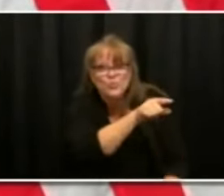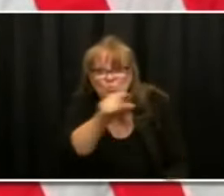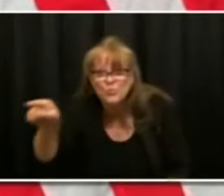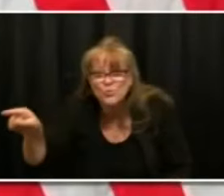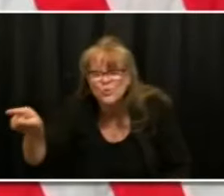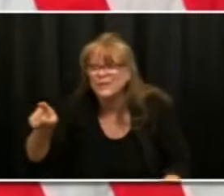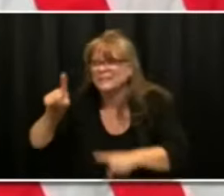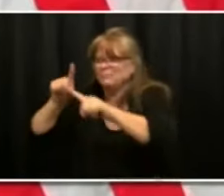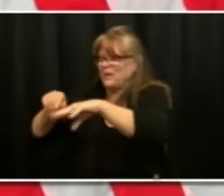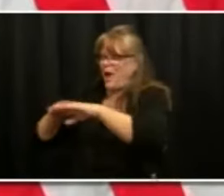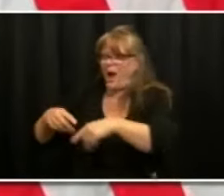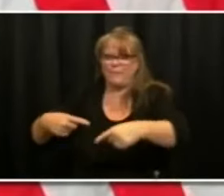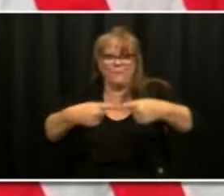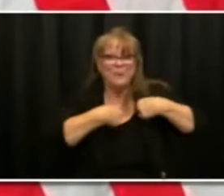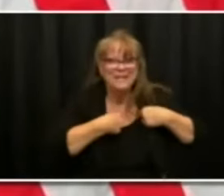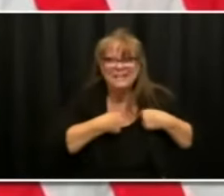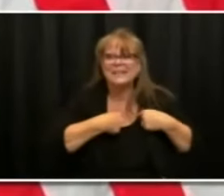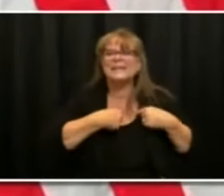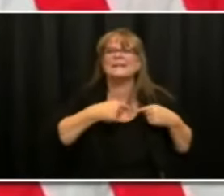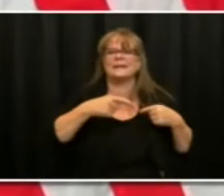the